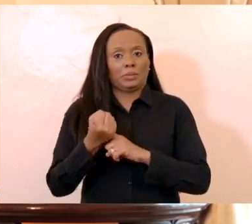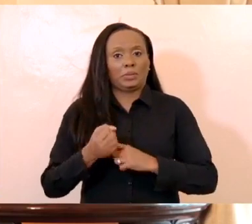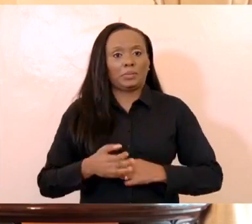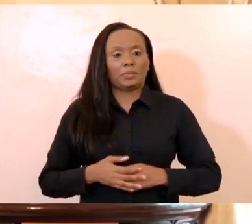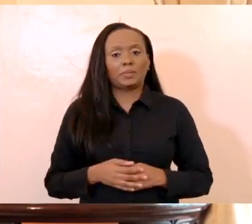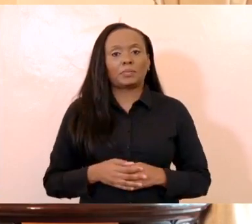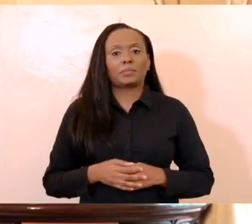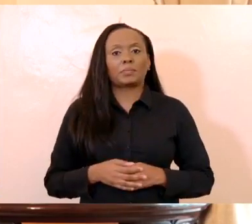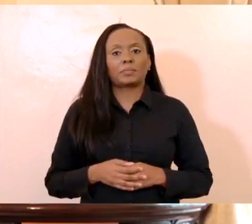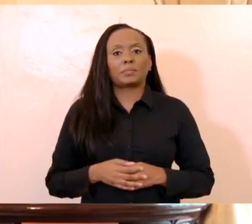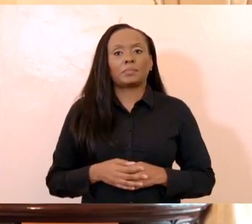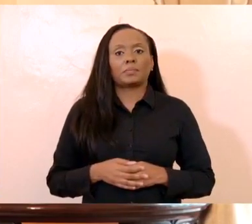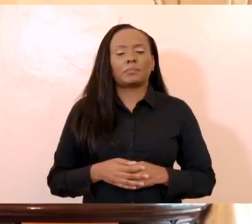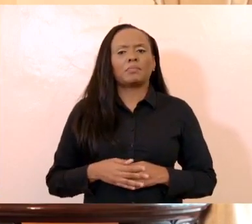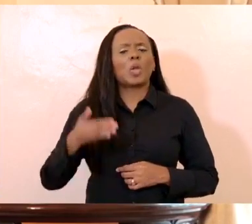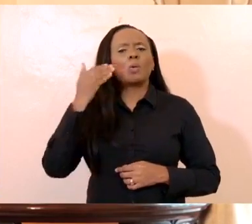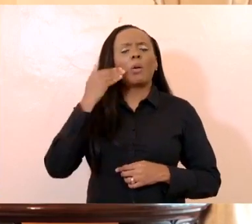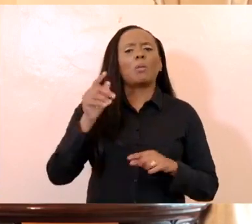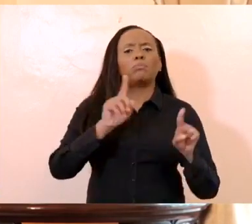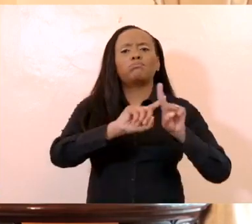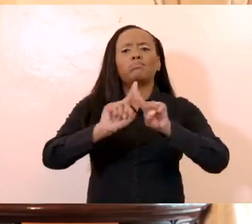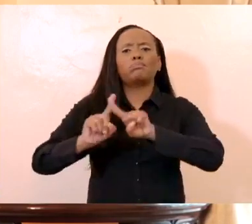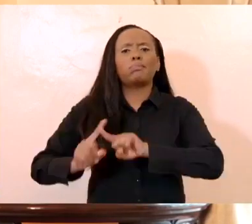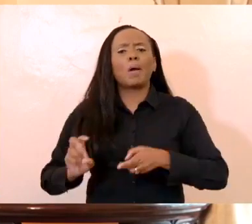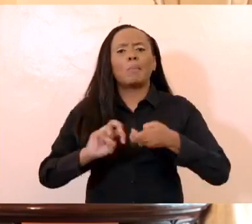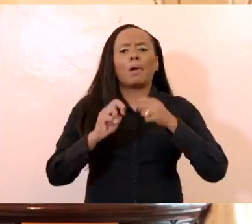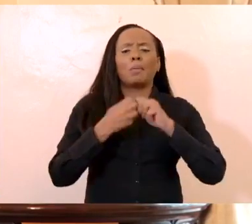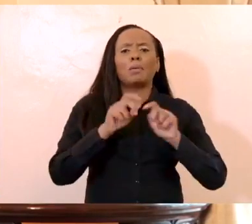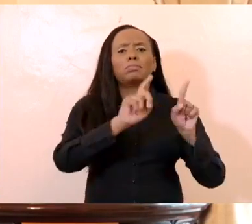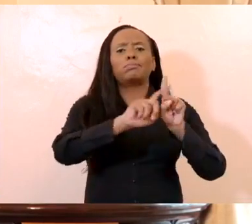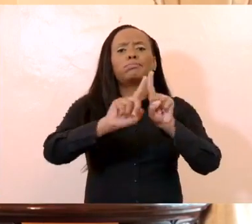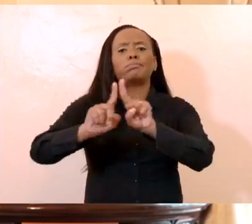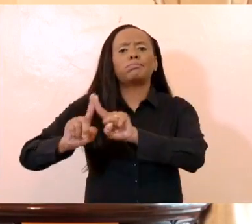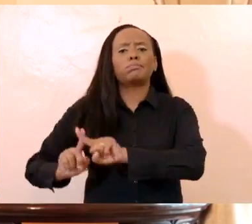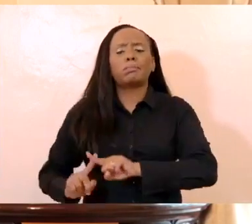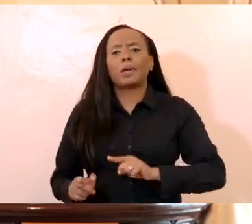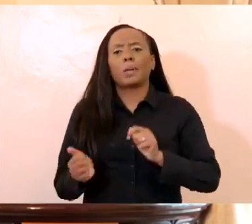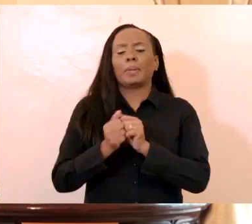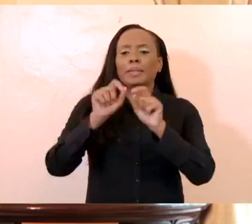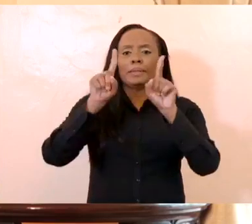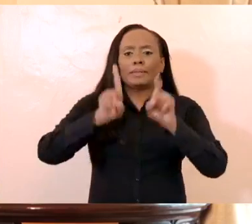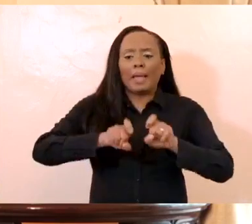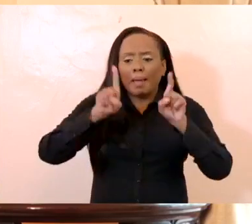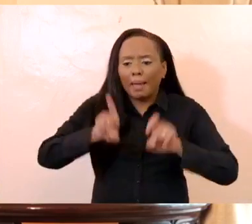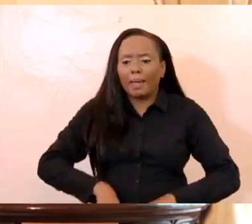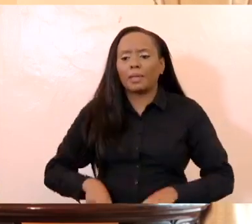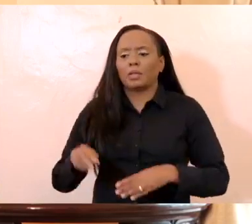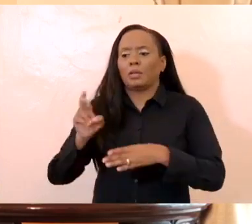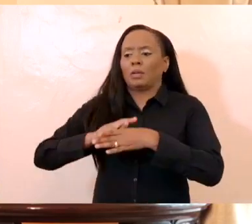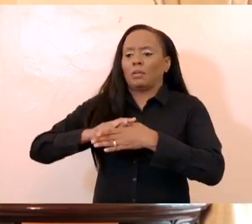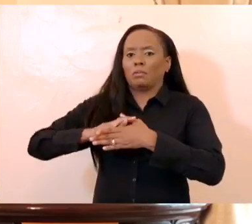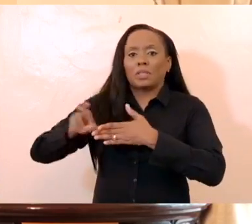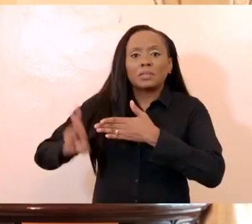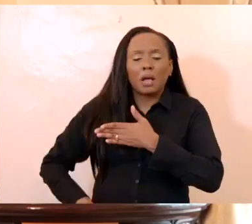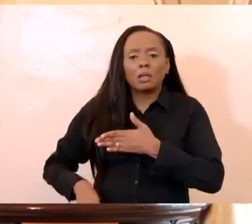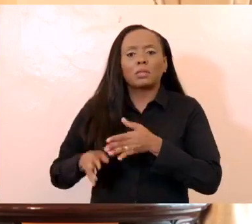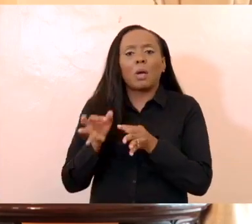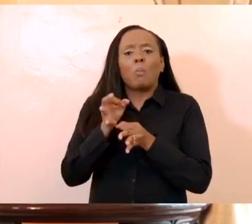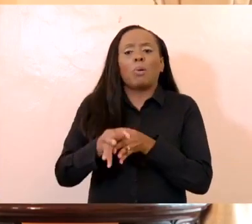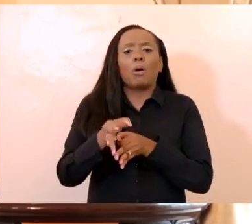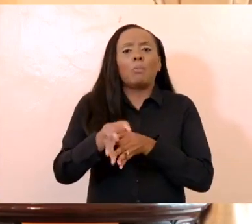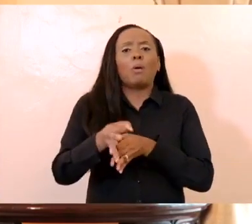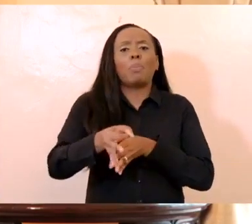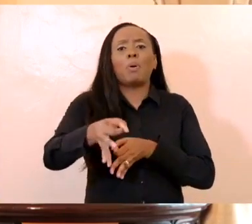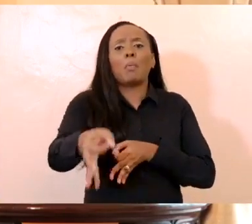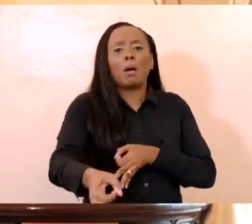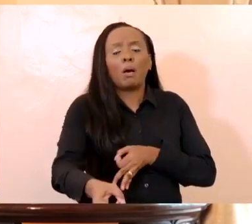While we may have had some issues with the testing and the results, getting results of the tests, my confidence